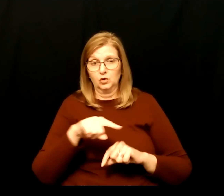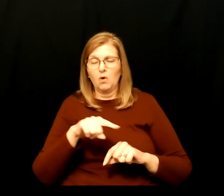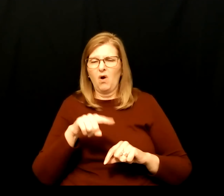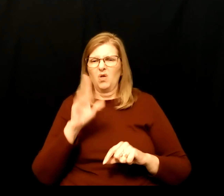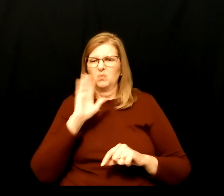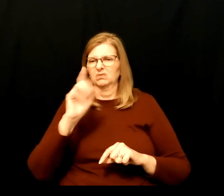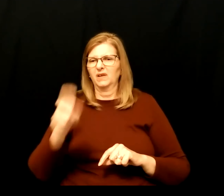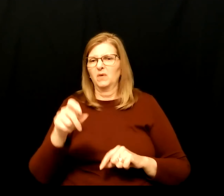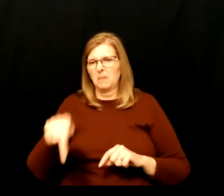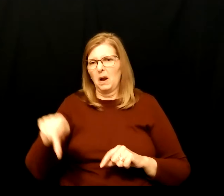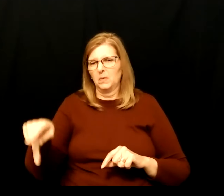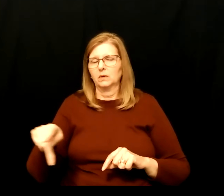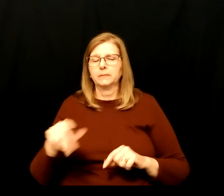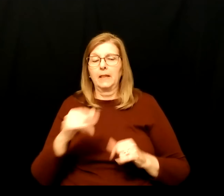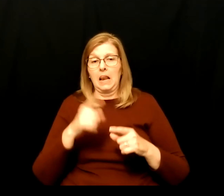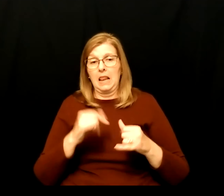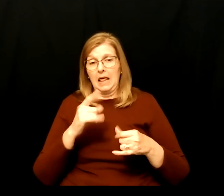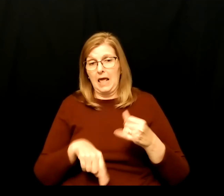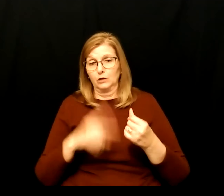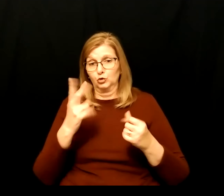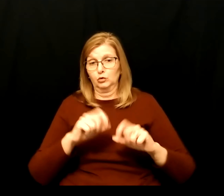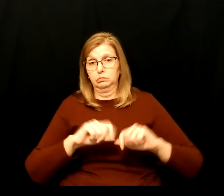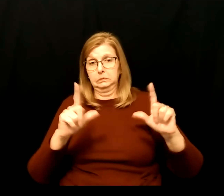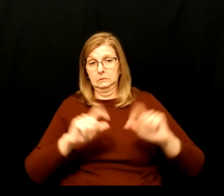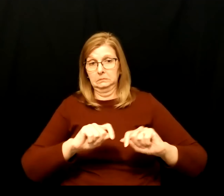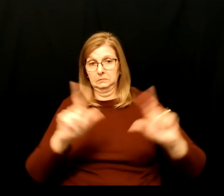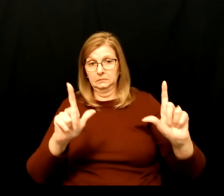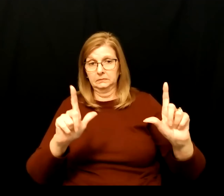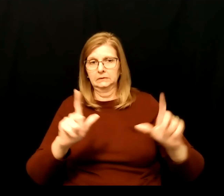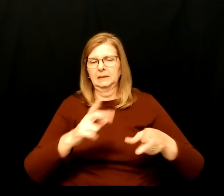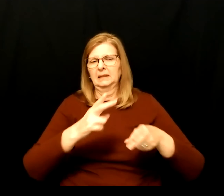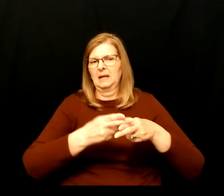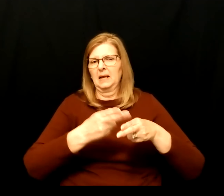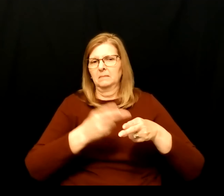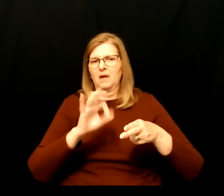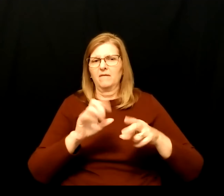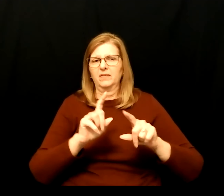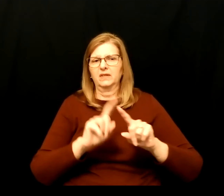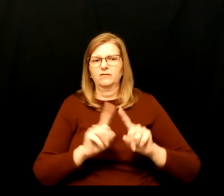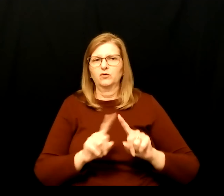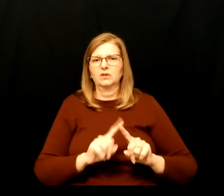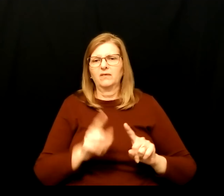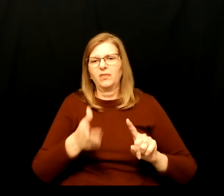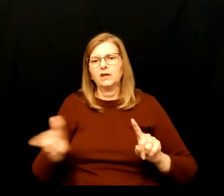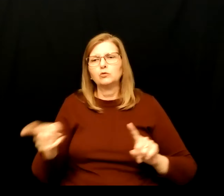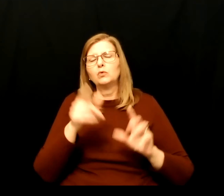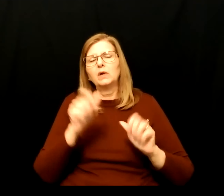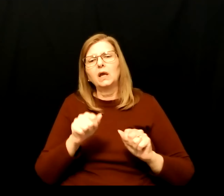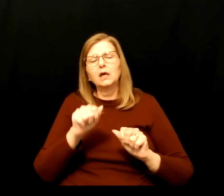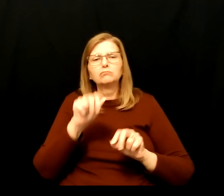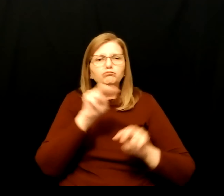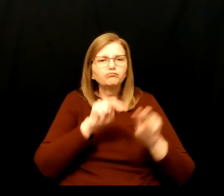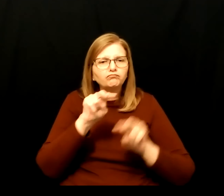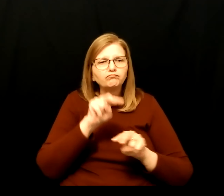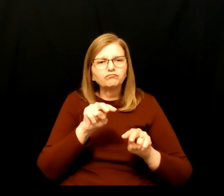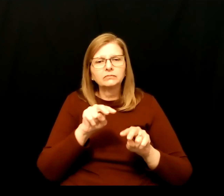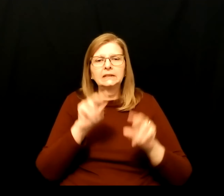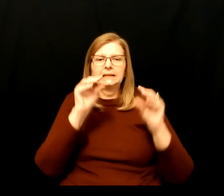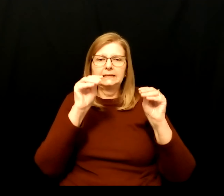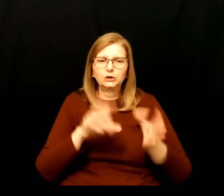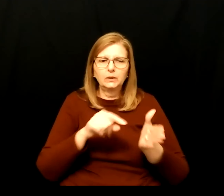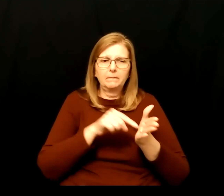So the last 2 screens were just the names of the different things that you could look up on Teacher Pay Teacher to try